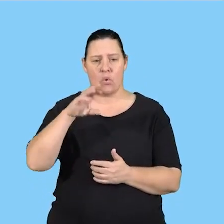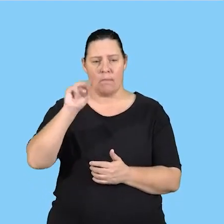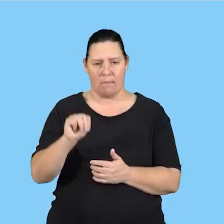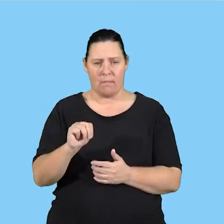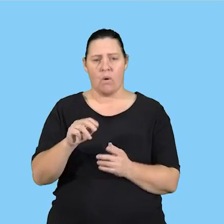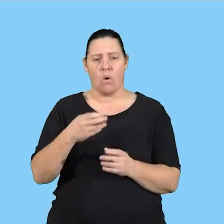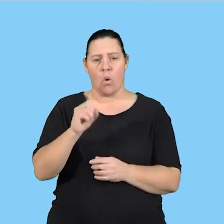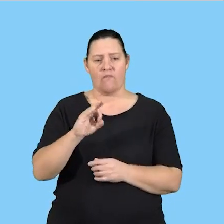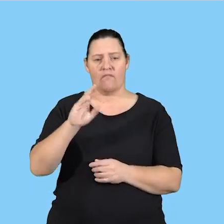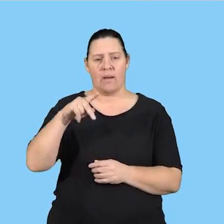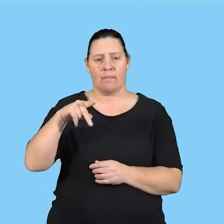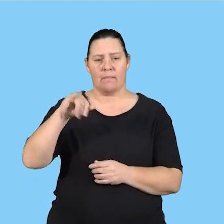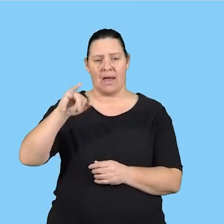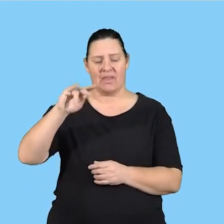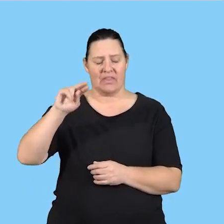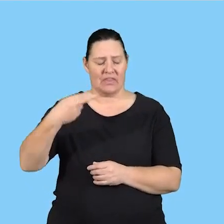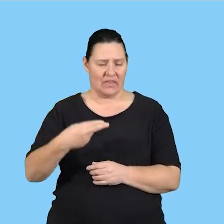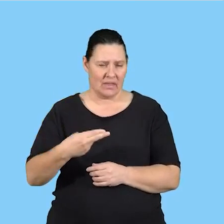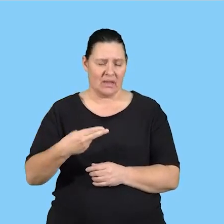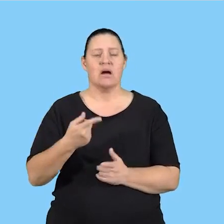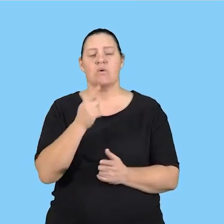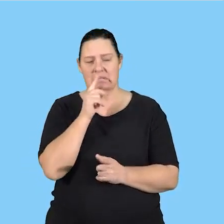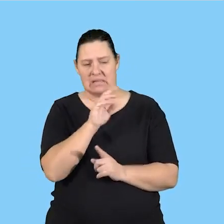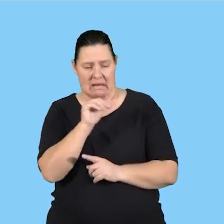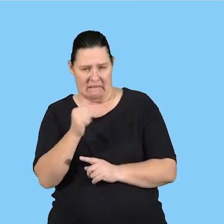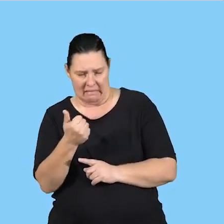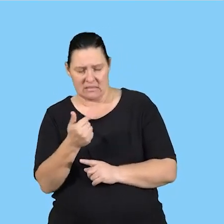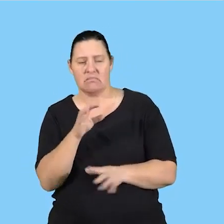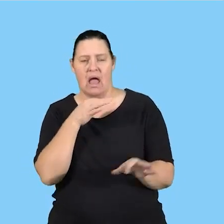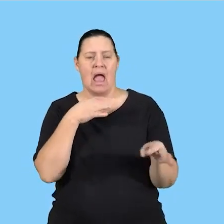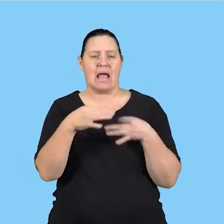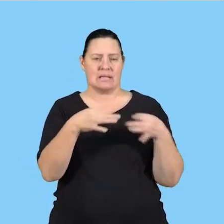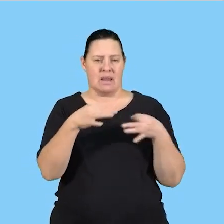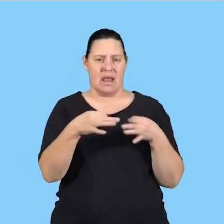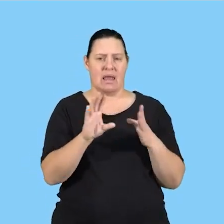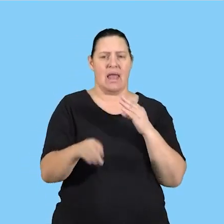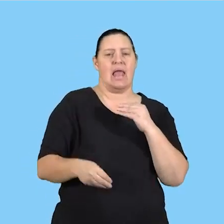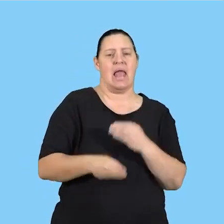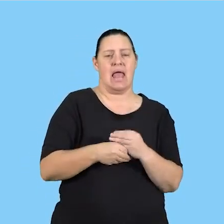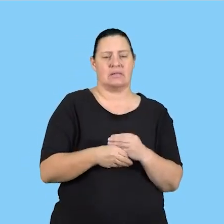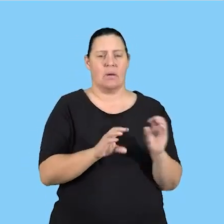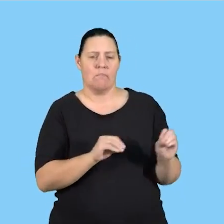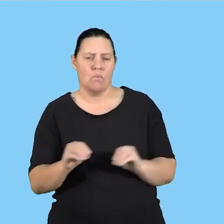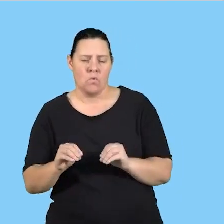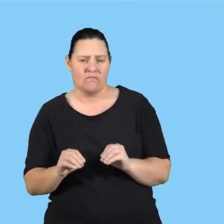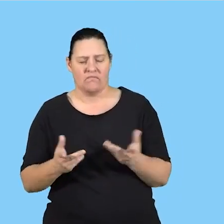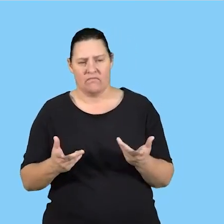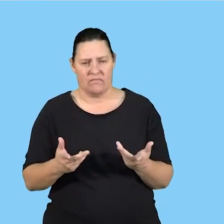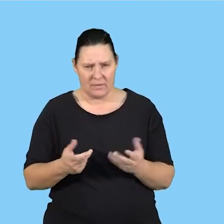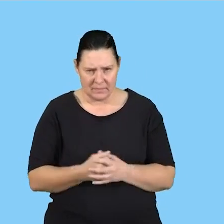Pythagoras, again, you are going to see that when we talk to the next slide on what has been added, moved, or